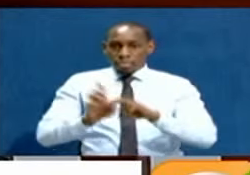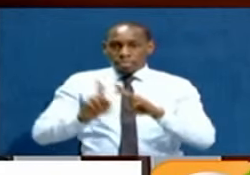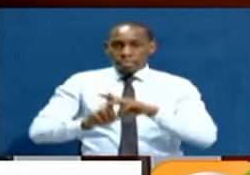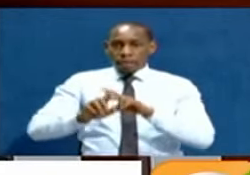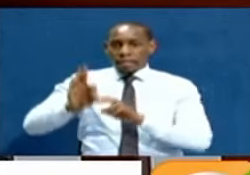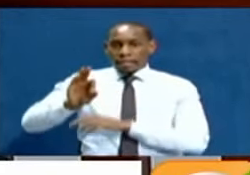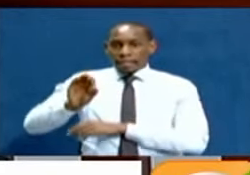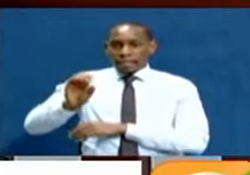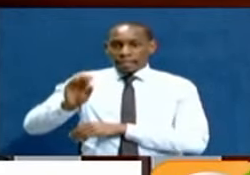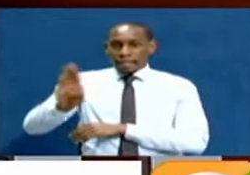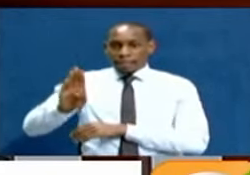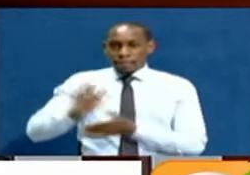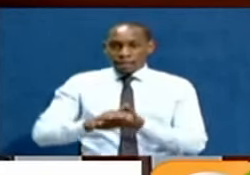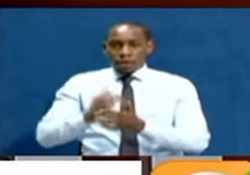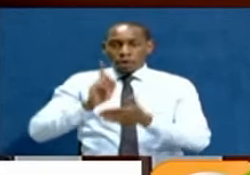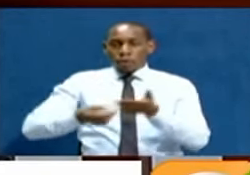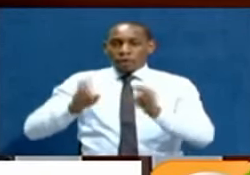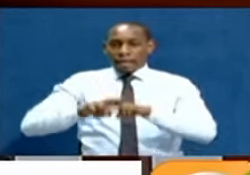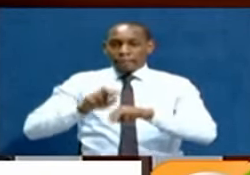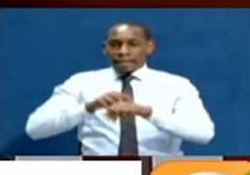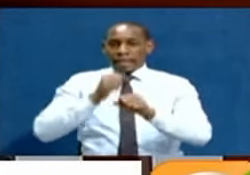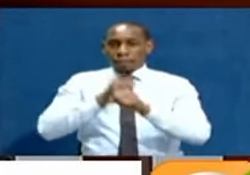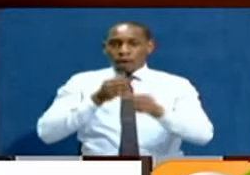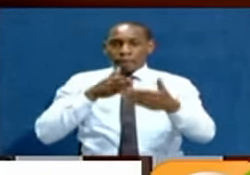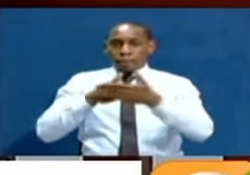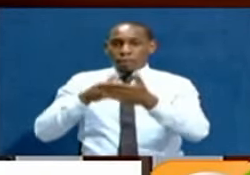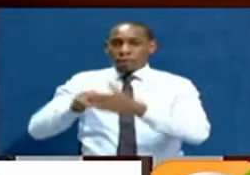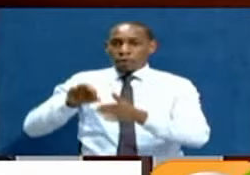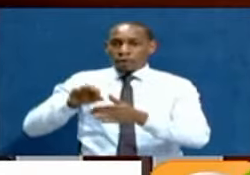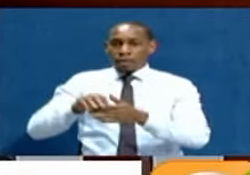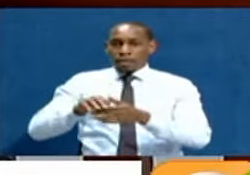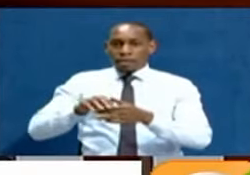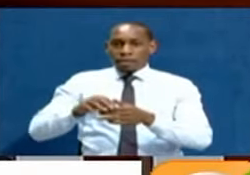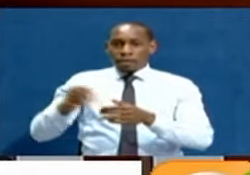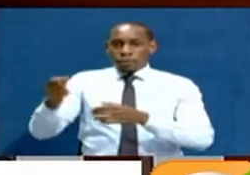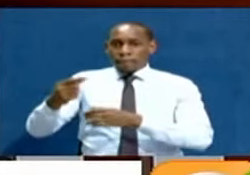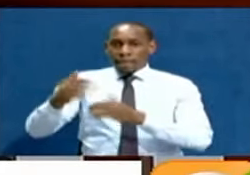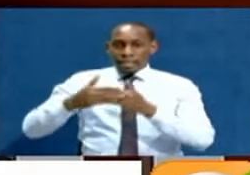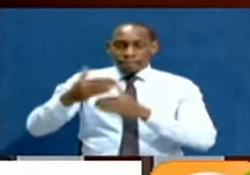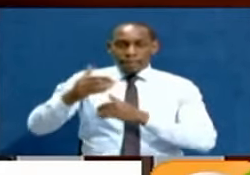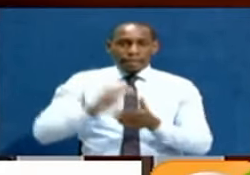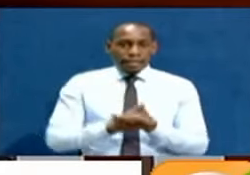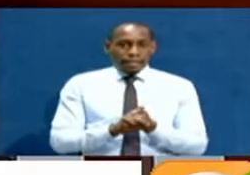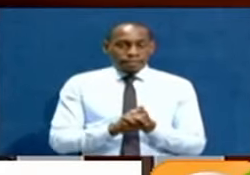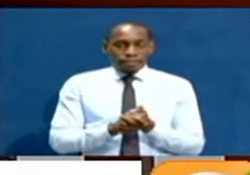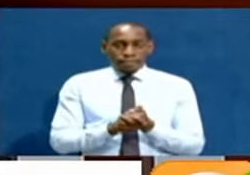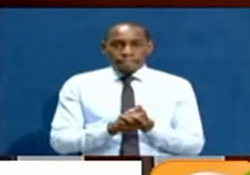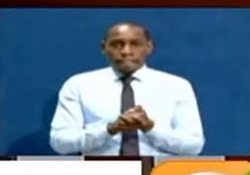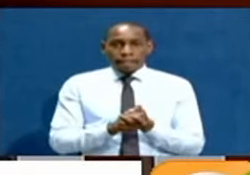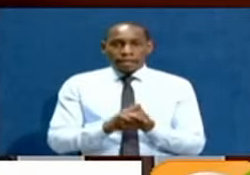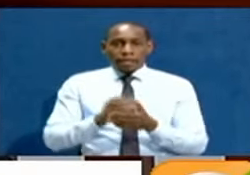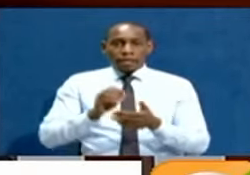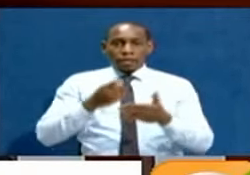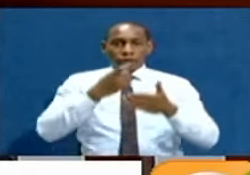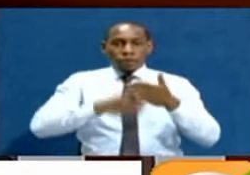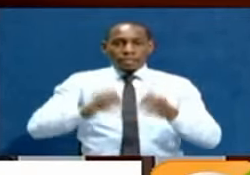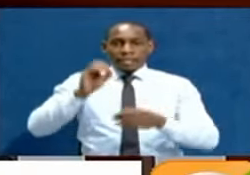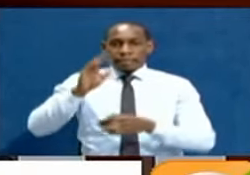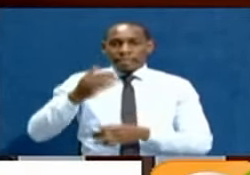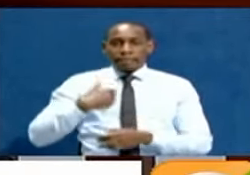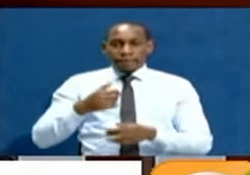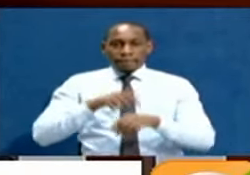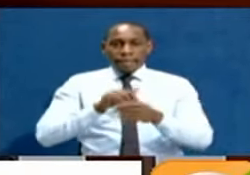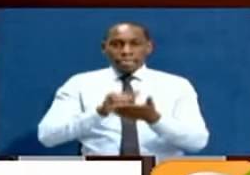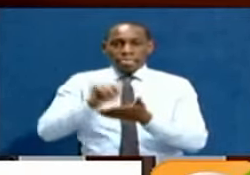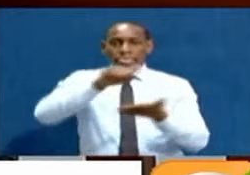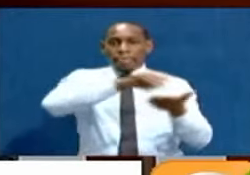you do when you're grounded for 4 months of the year, no revenue? But, you know, in the airline business, you have high fixed costs. You know, those aircraft sitting on the ground,